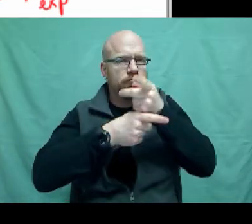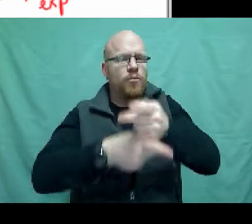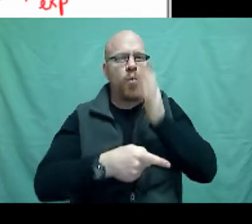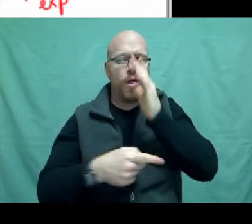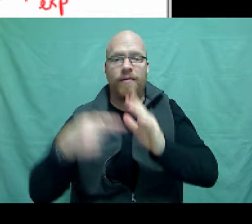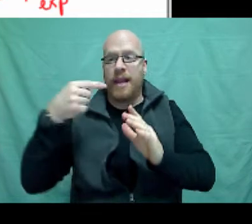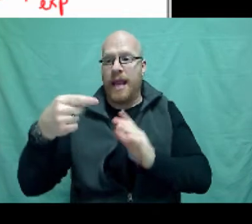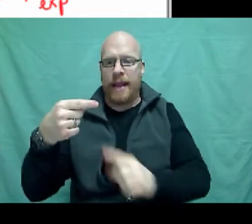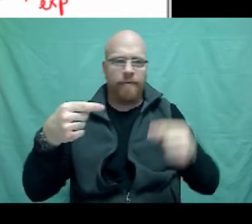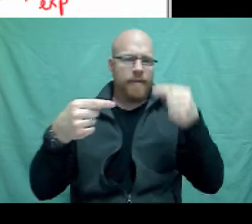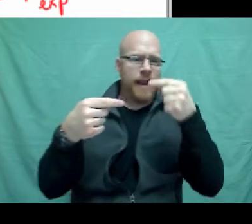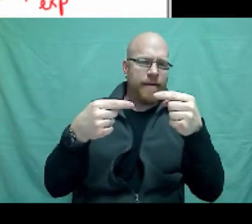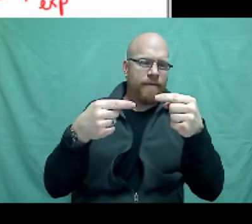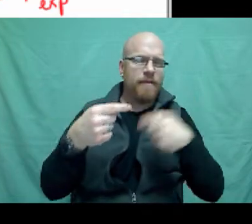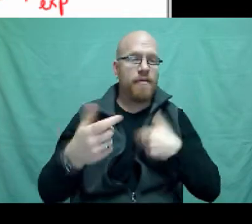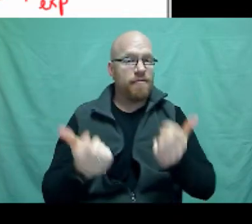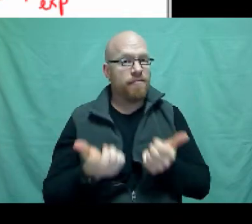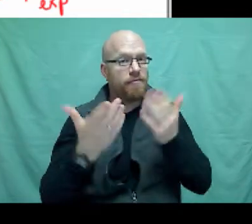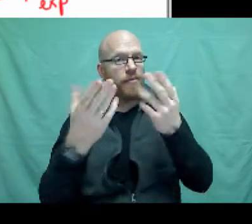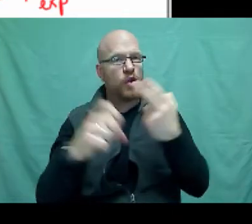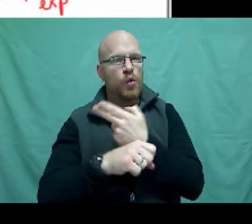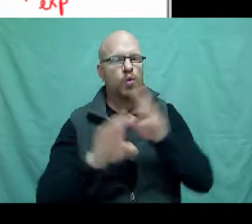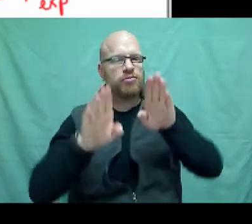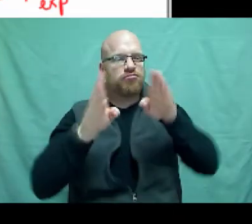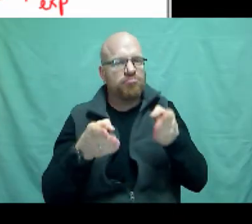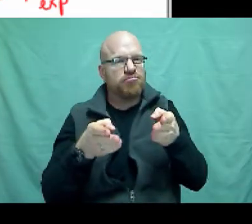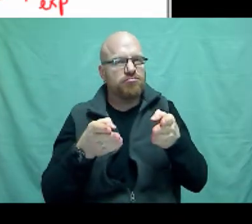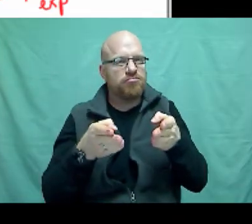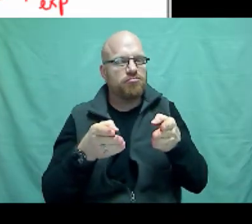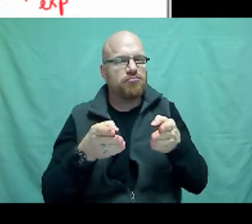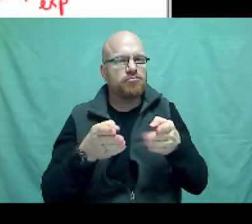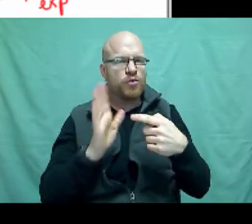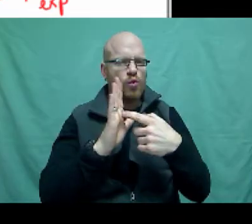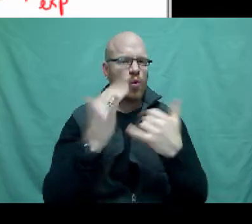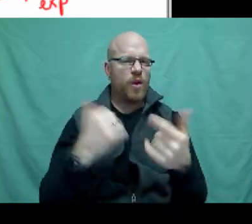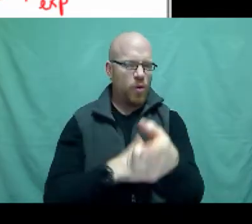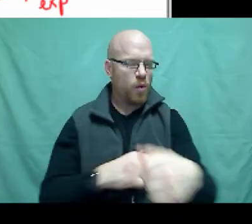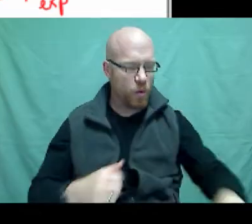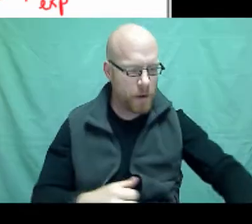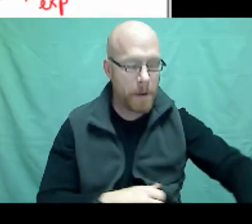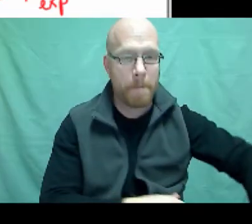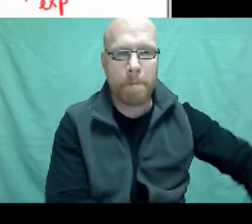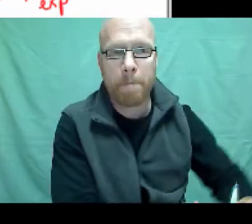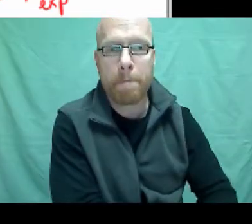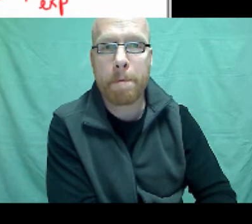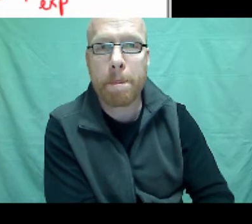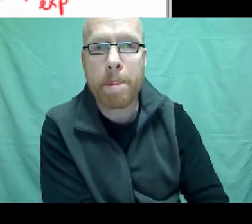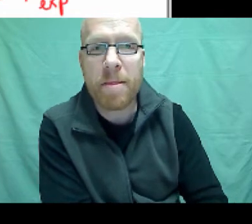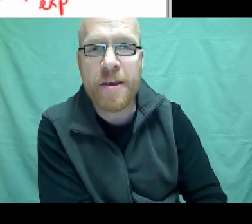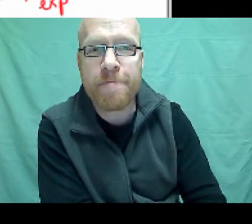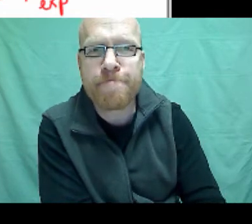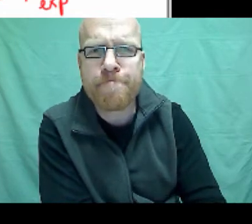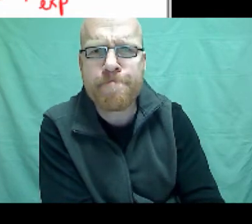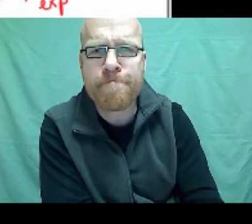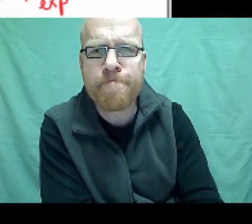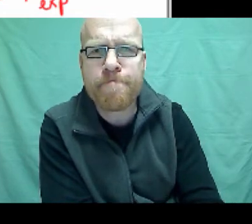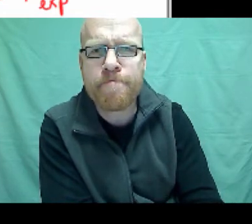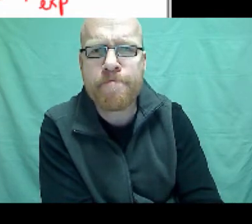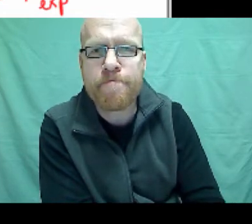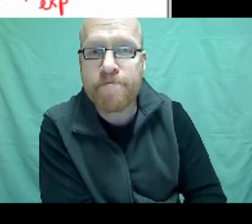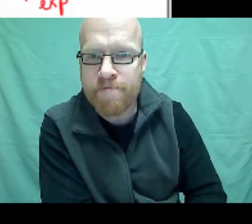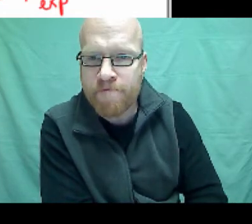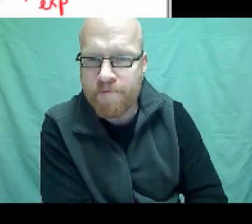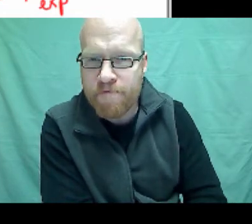a negative in the denominator. We're going to subtract a negative, so be careful and use parentheses.